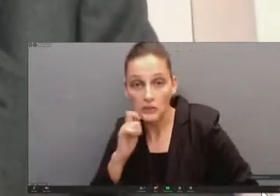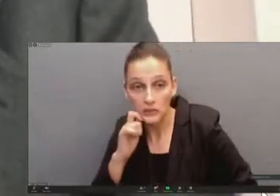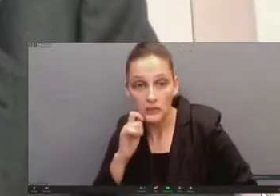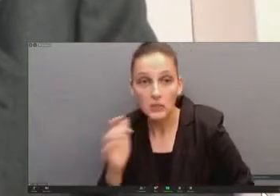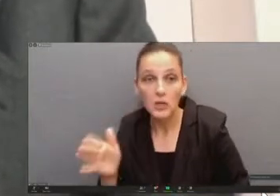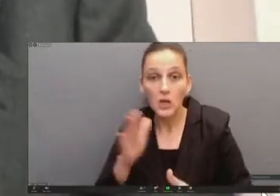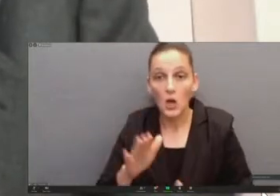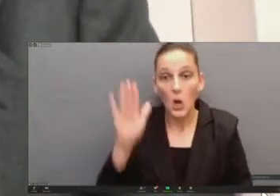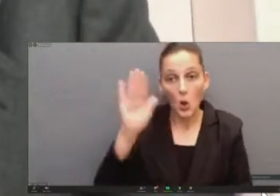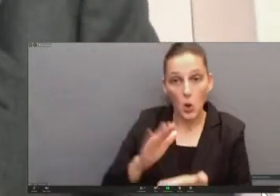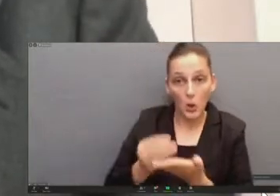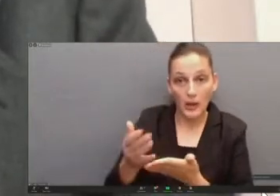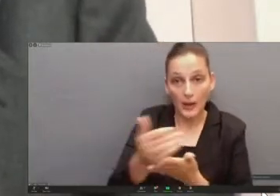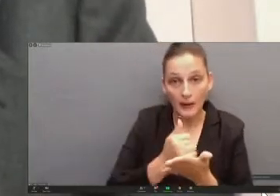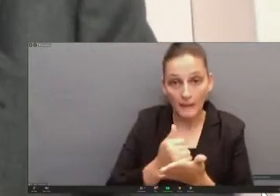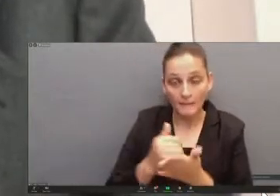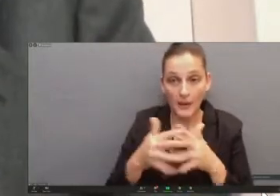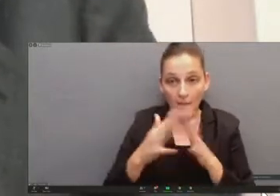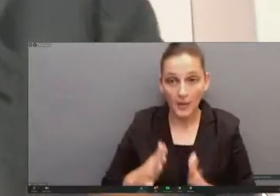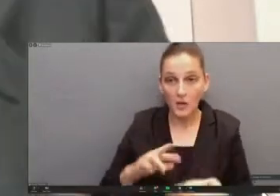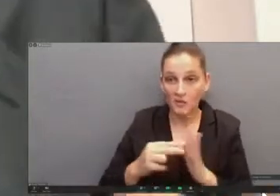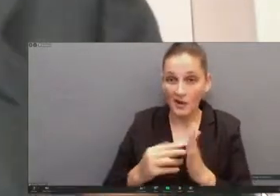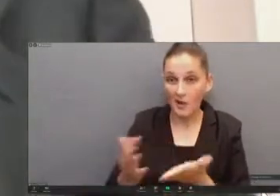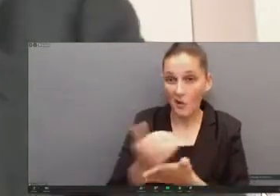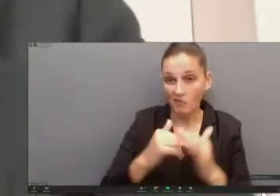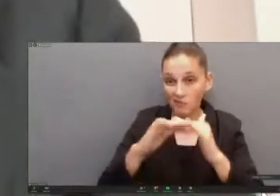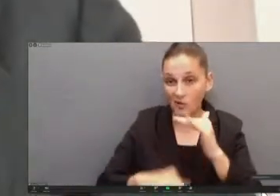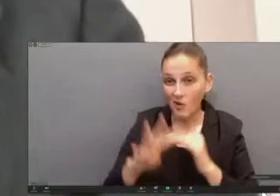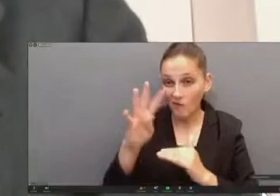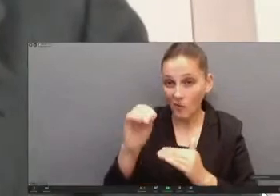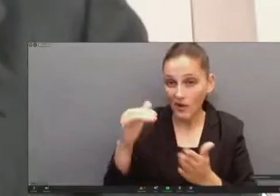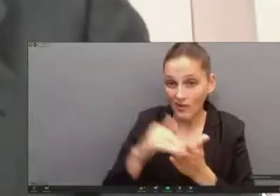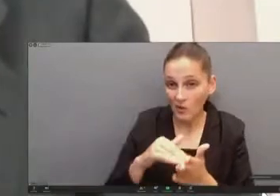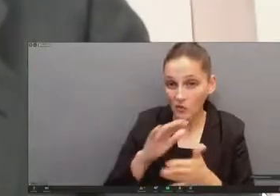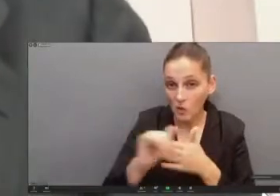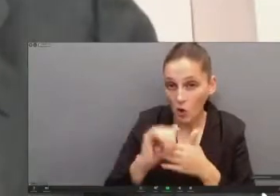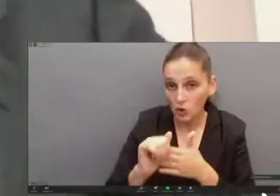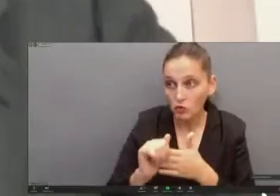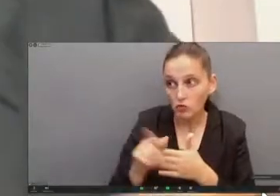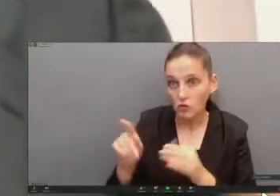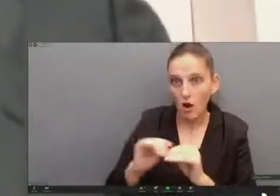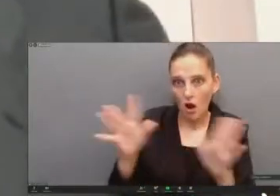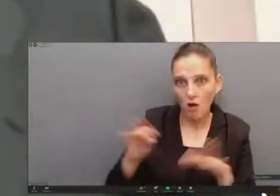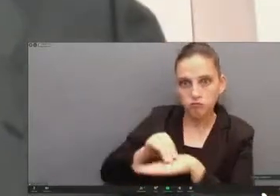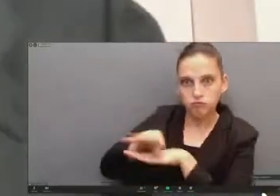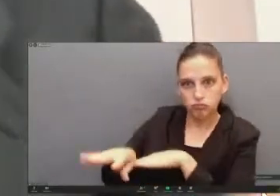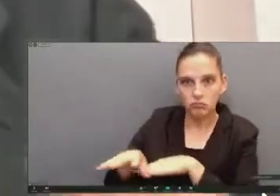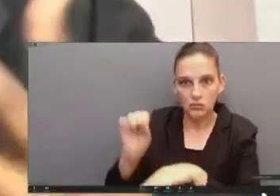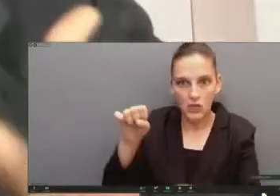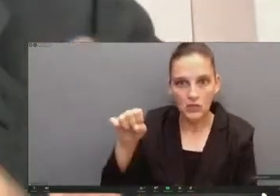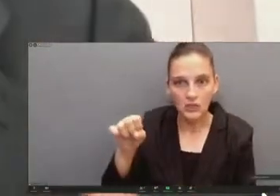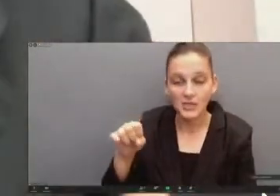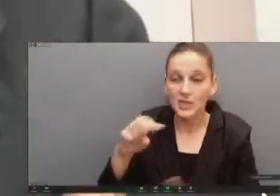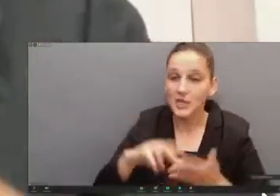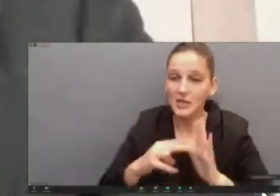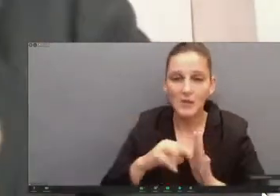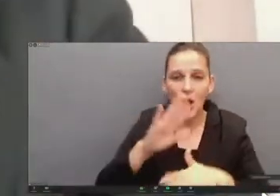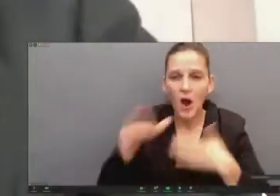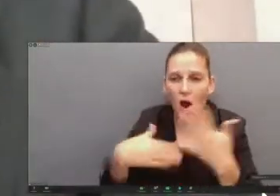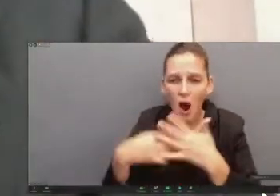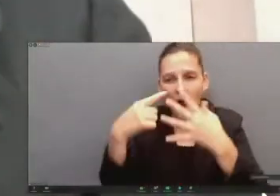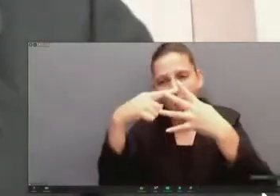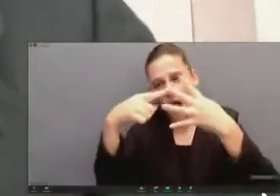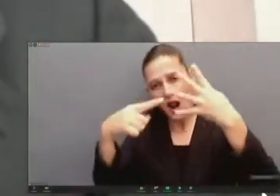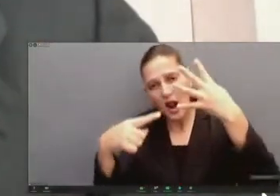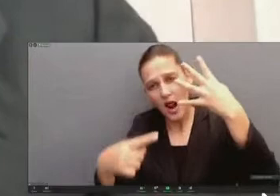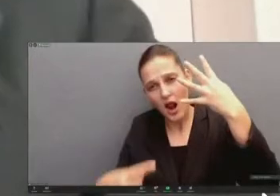with incomes less than $40,000 of all racial ethnic groups have been disproportionately impacted. So all of this perfect storm